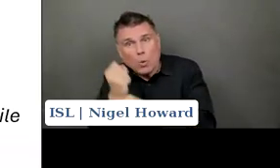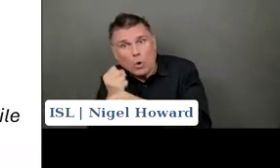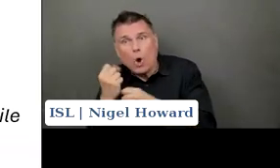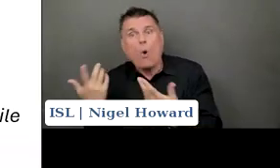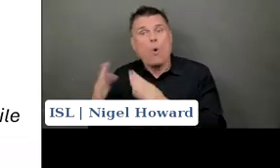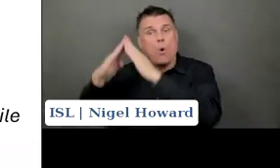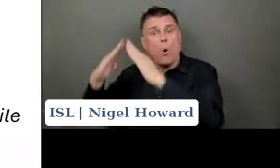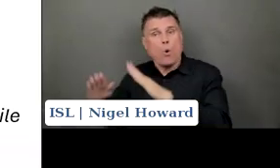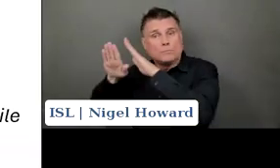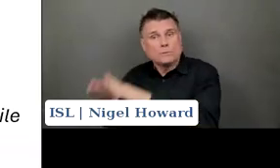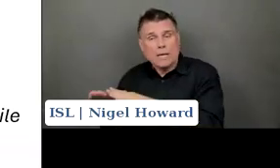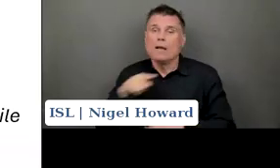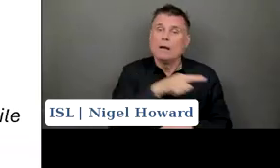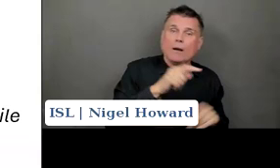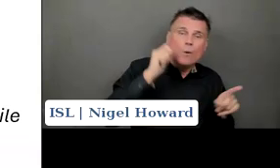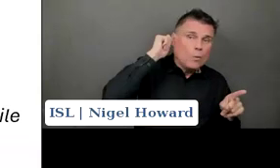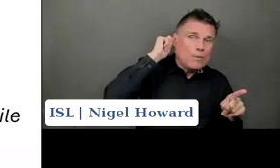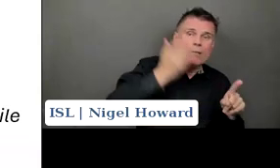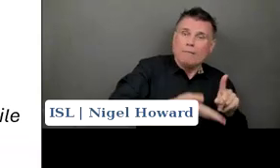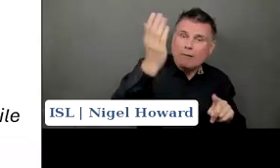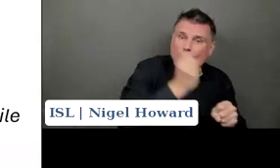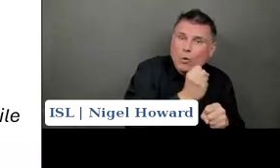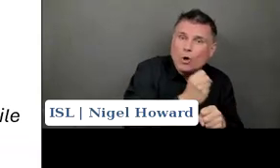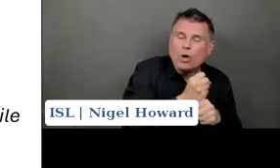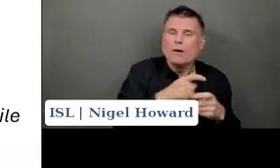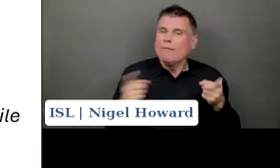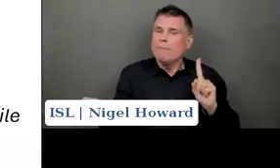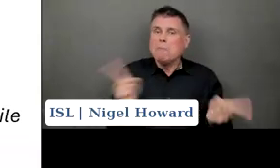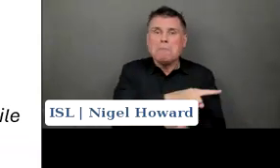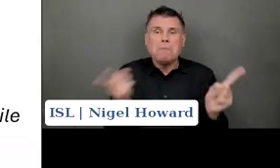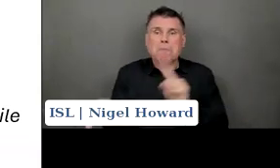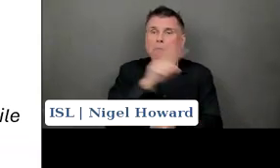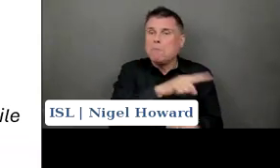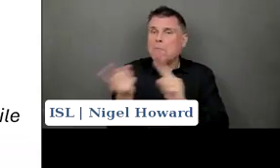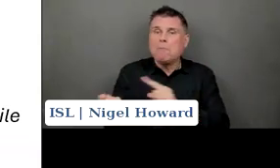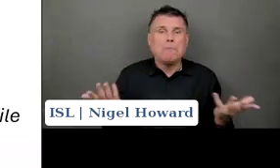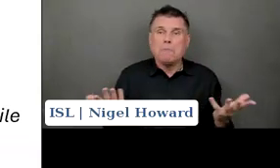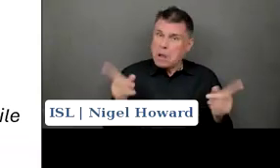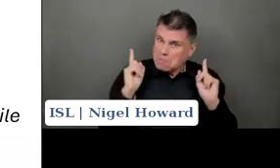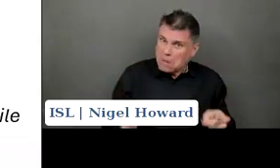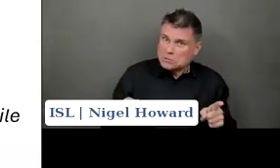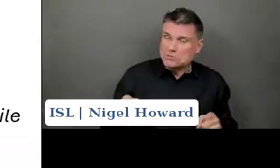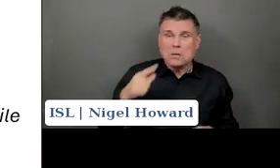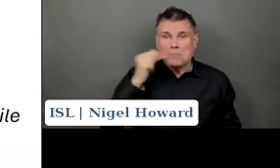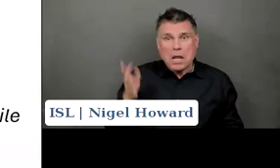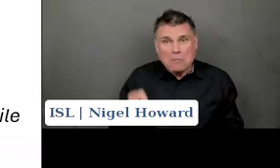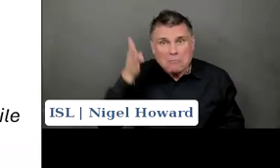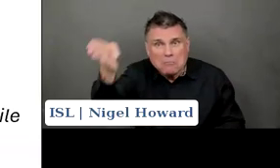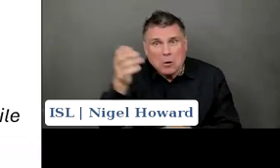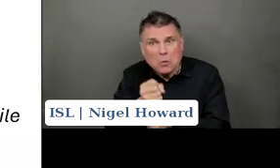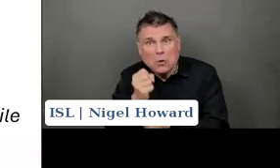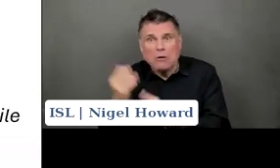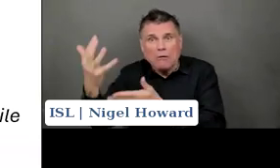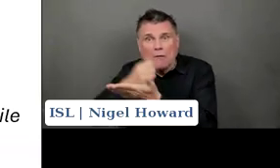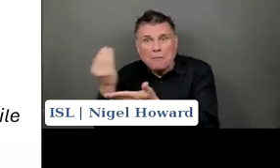and parents, or receiving care themselves as children and not being conscripted to provide that care within the household